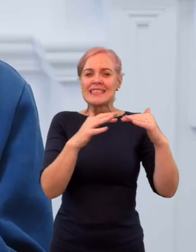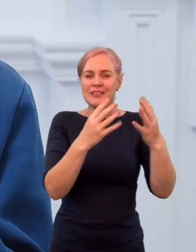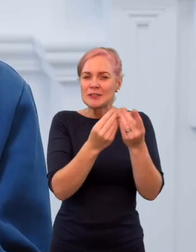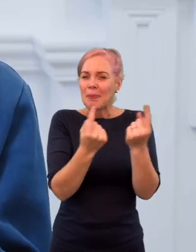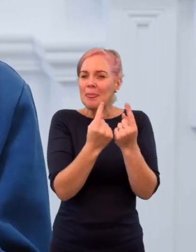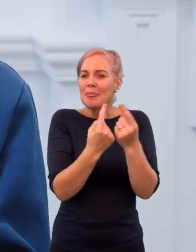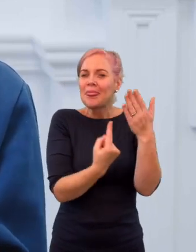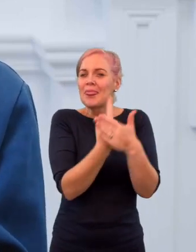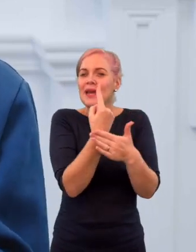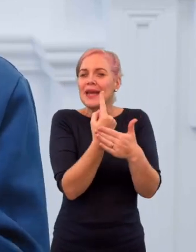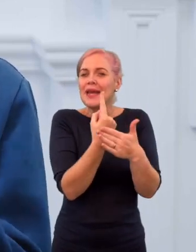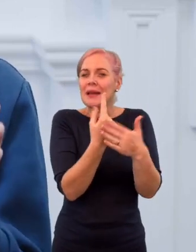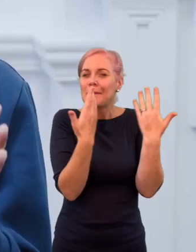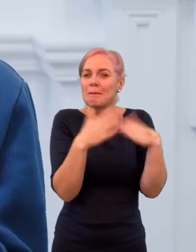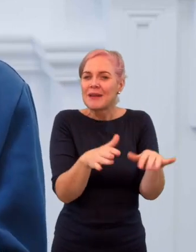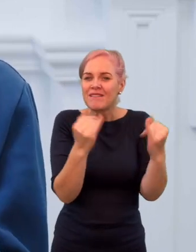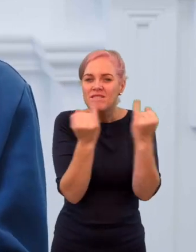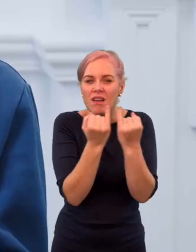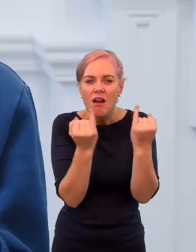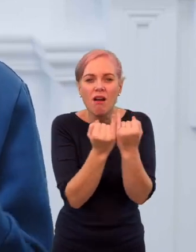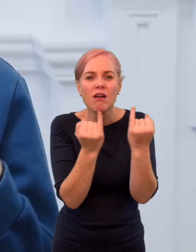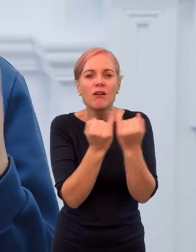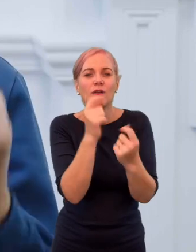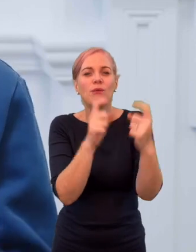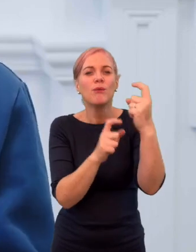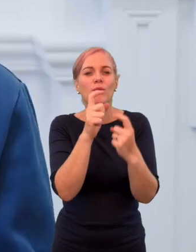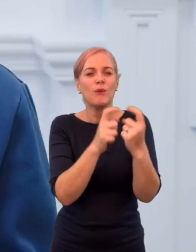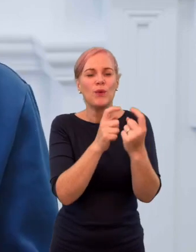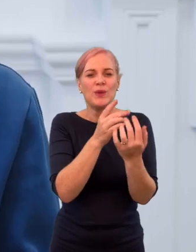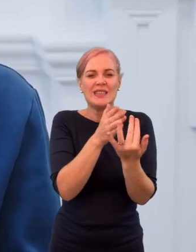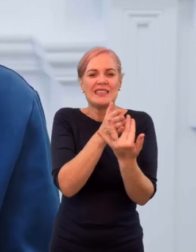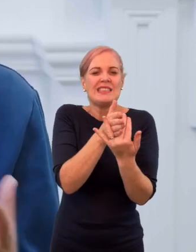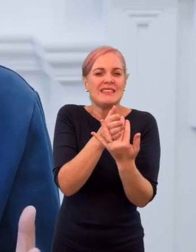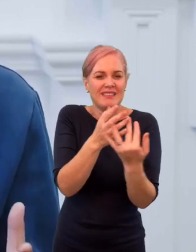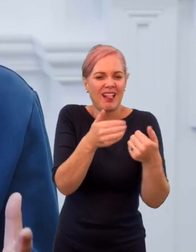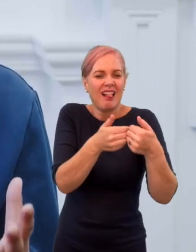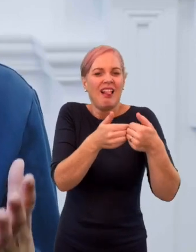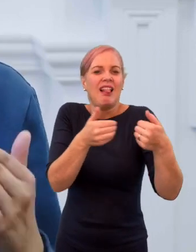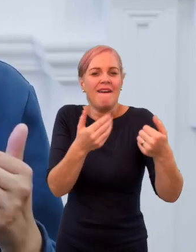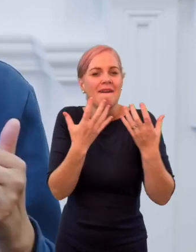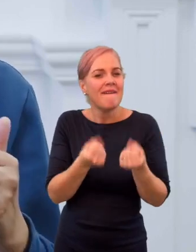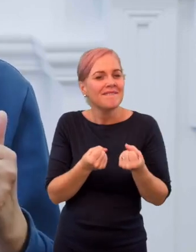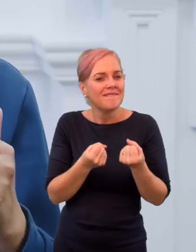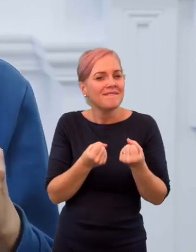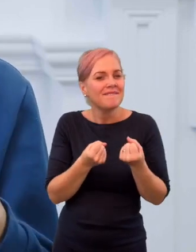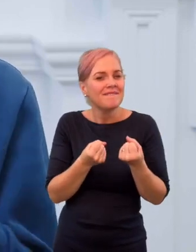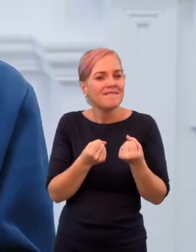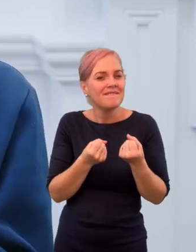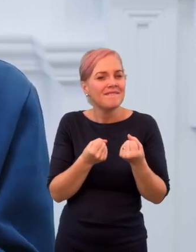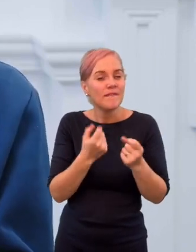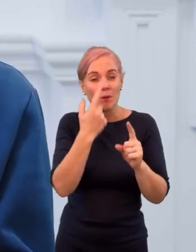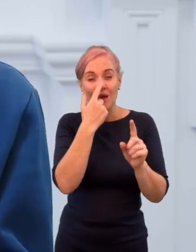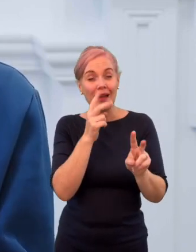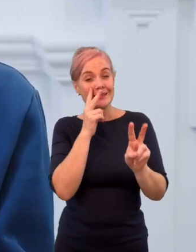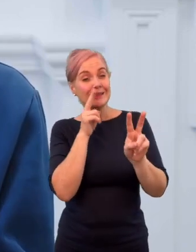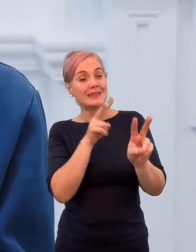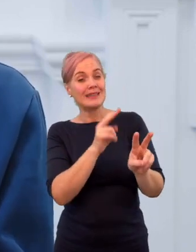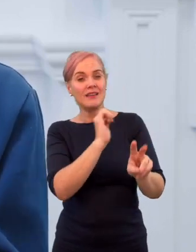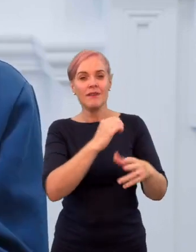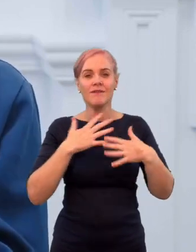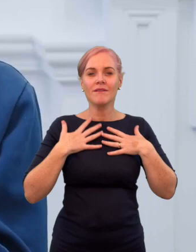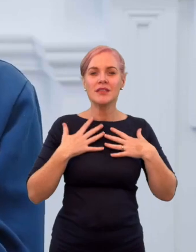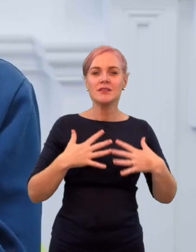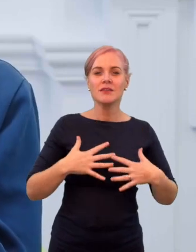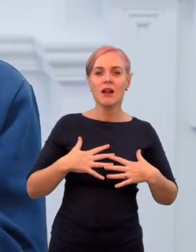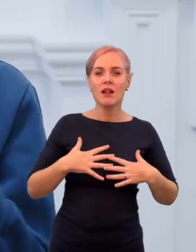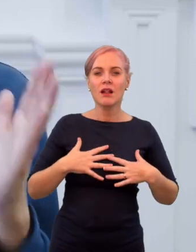of tension between the sisters and something did go down. And these arguments that happened previously is what sort of has a wedge between them. And